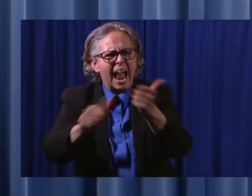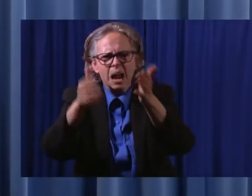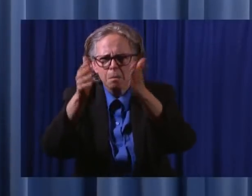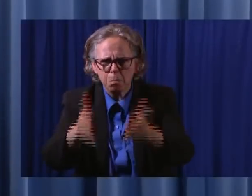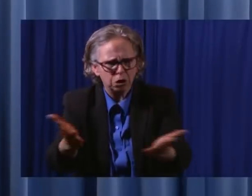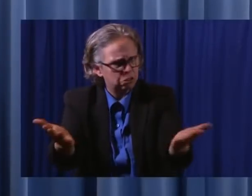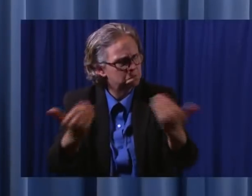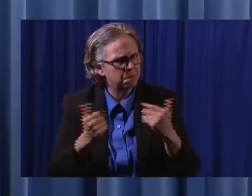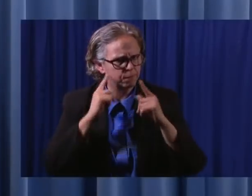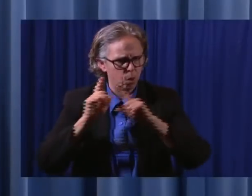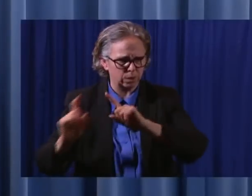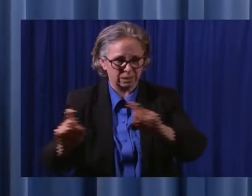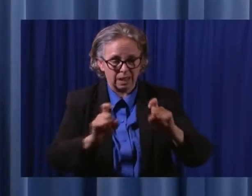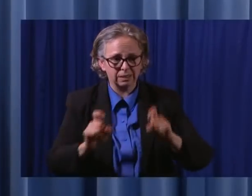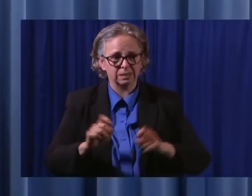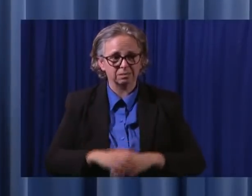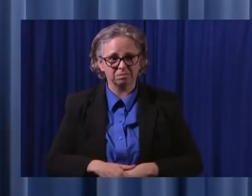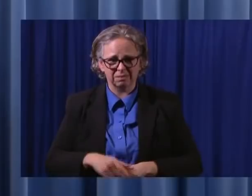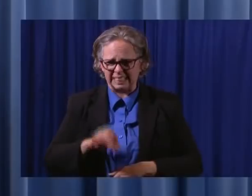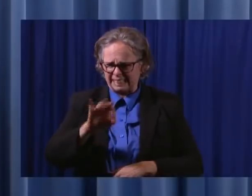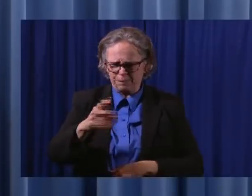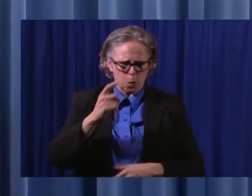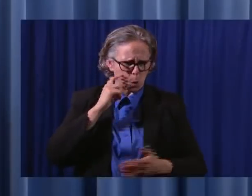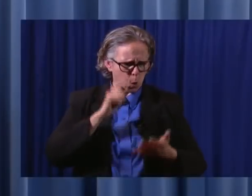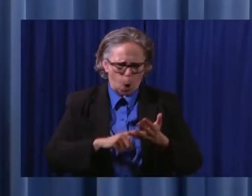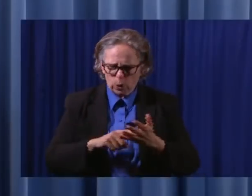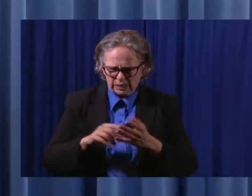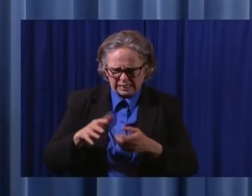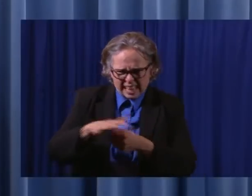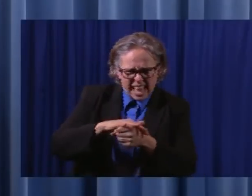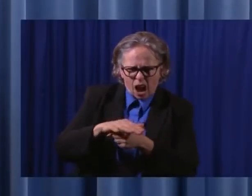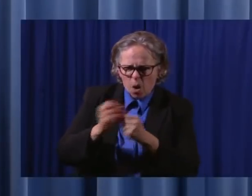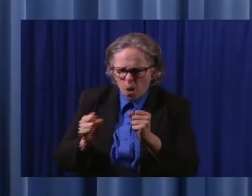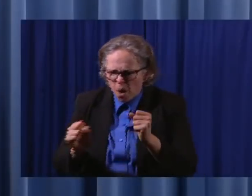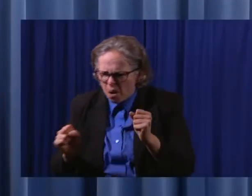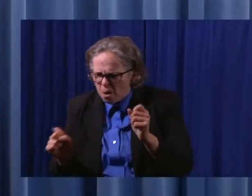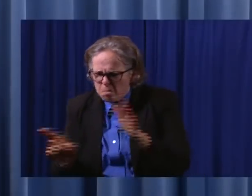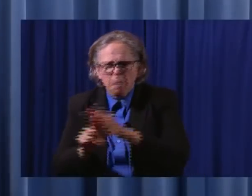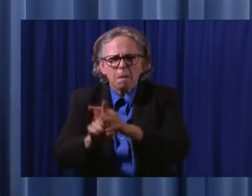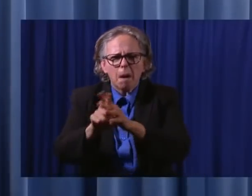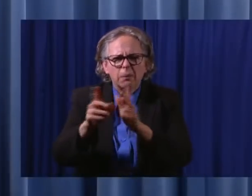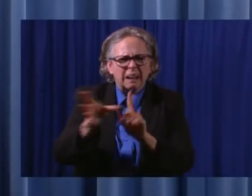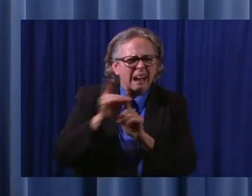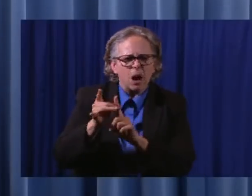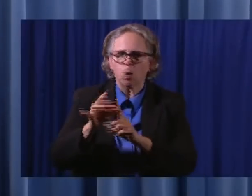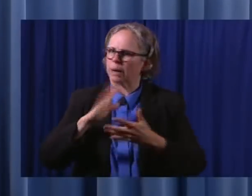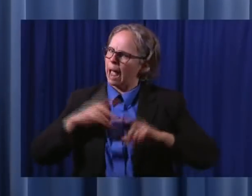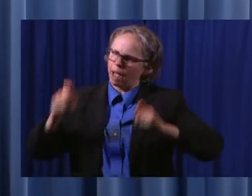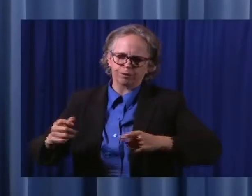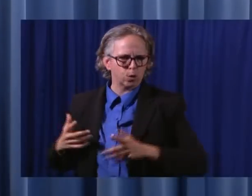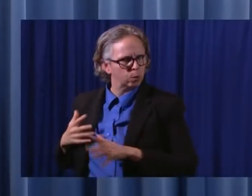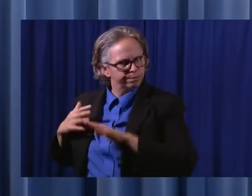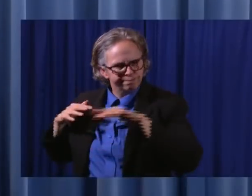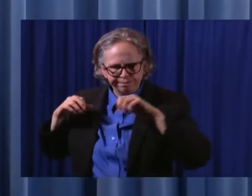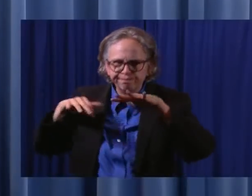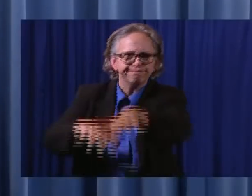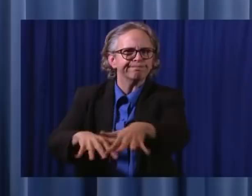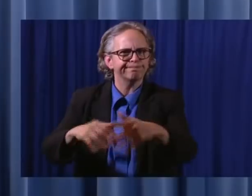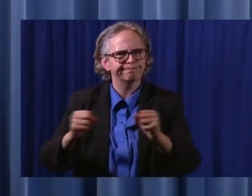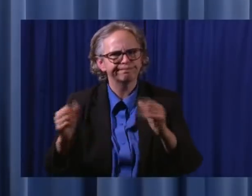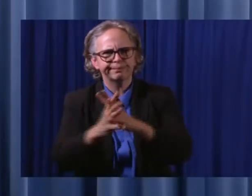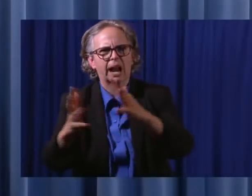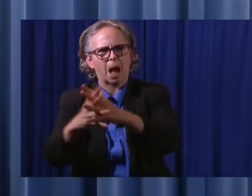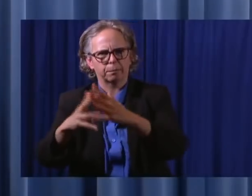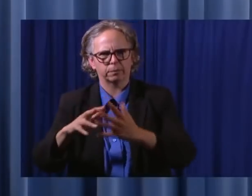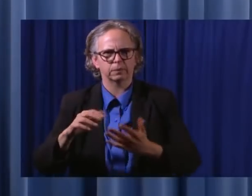more pop-up locations, and this is one of the recommendations that was made by the White House as well, I might add, today.